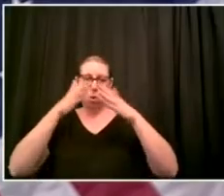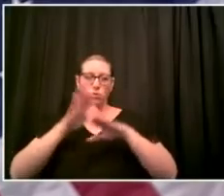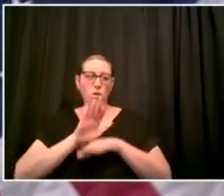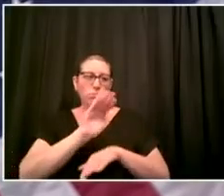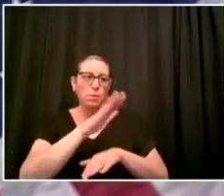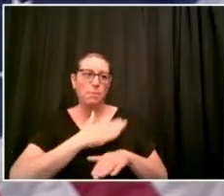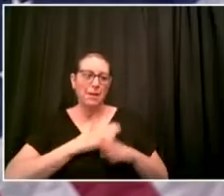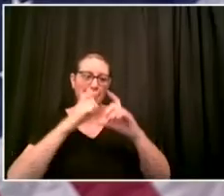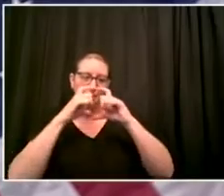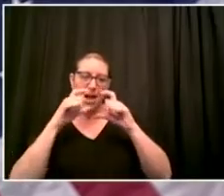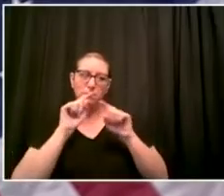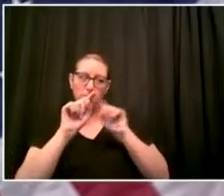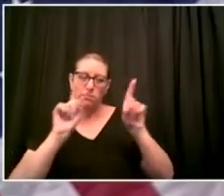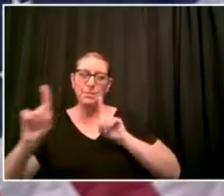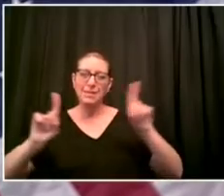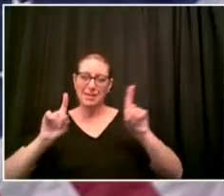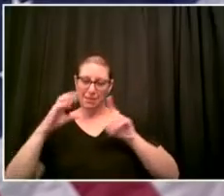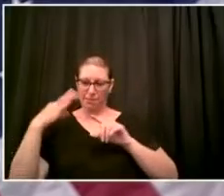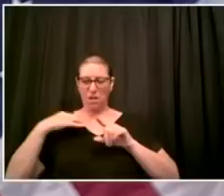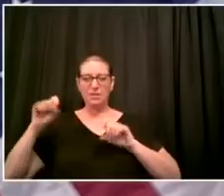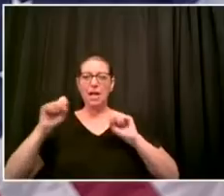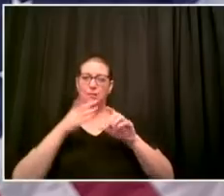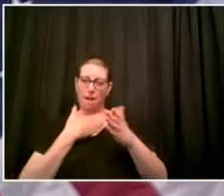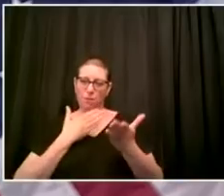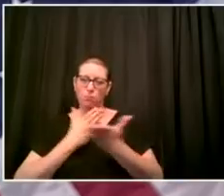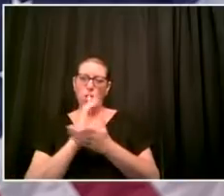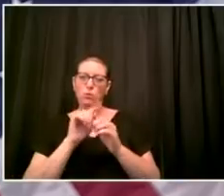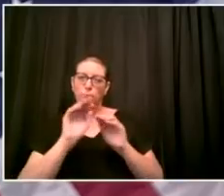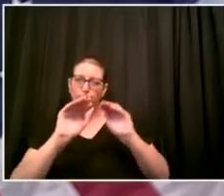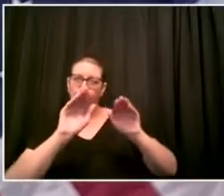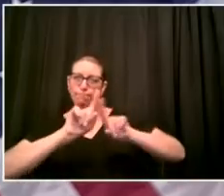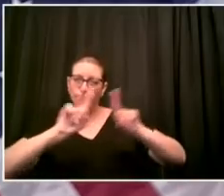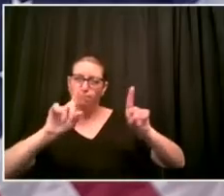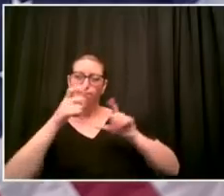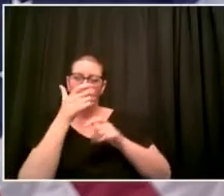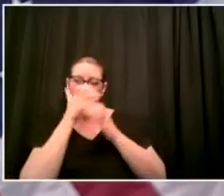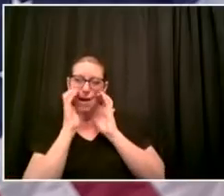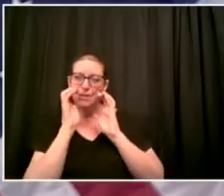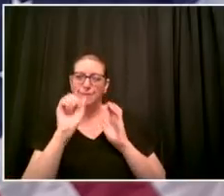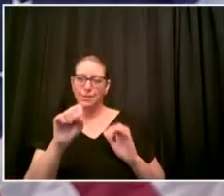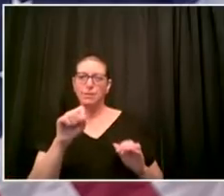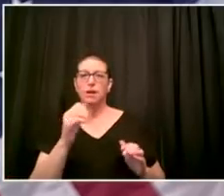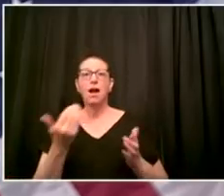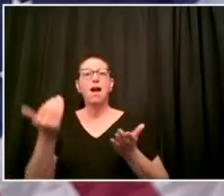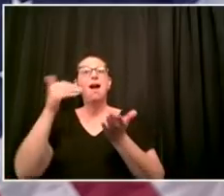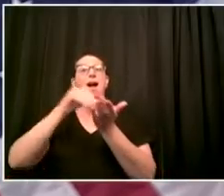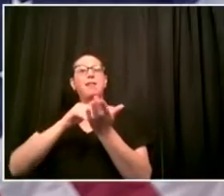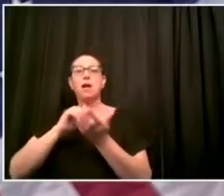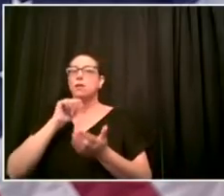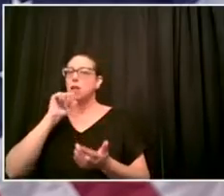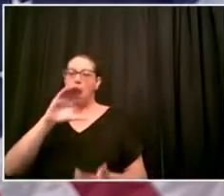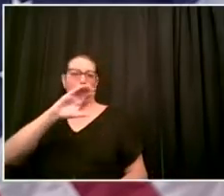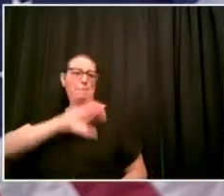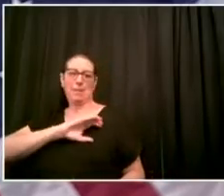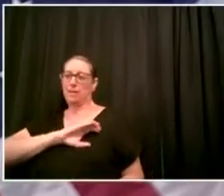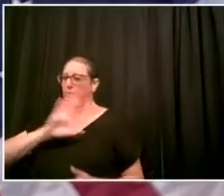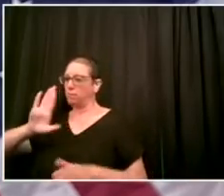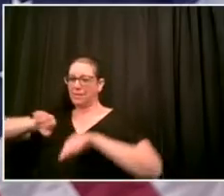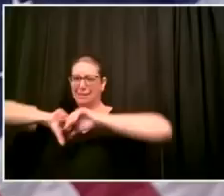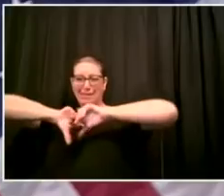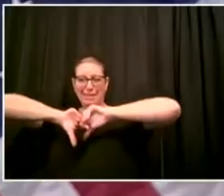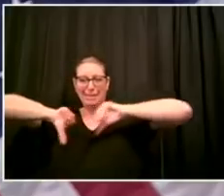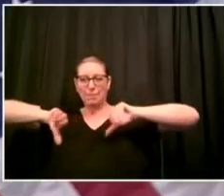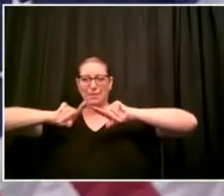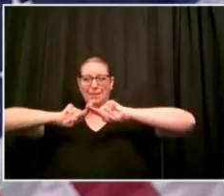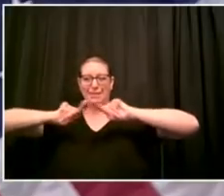done by the civilian employees of the city, the ambassadors. That's going to be done. One of the things I'll be talking about later on today by the